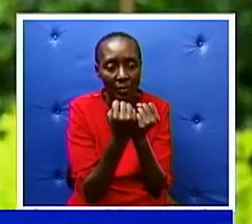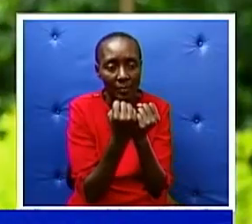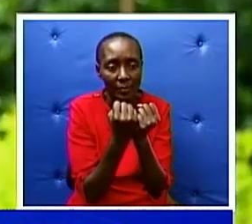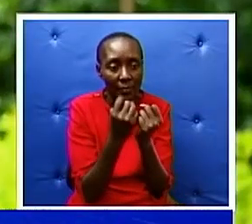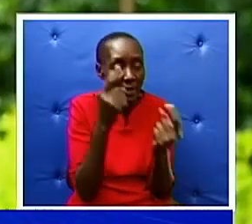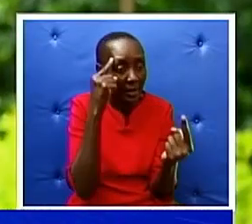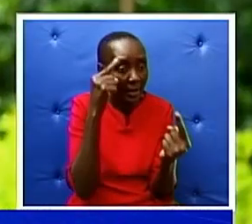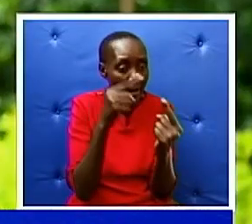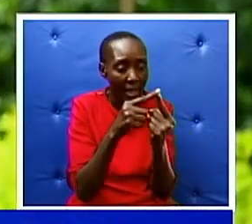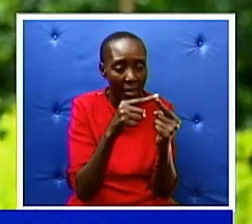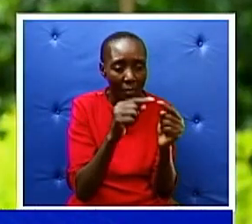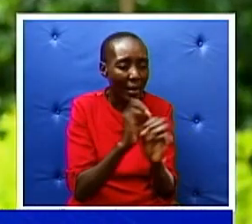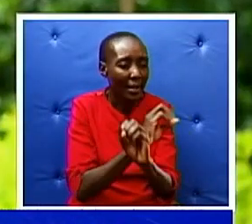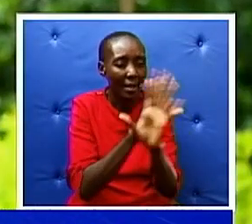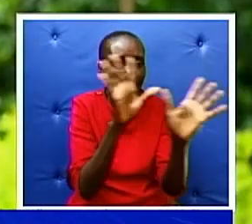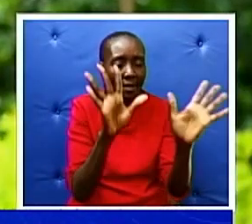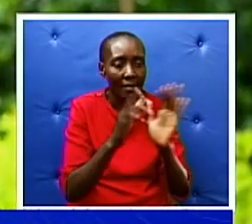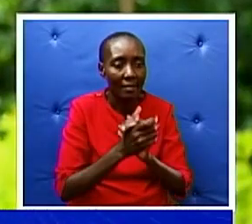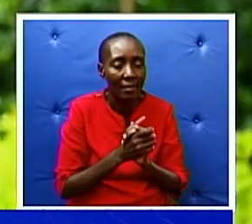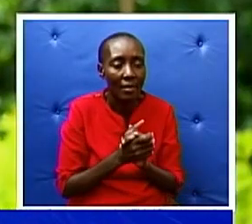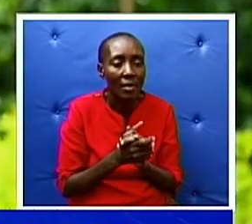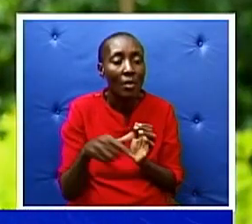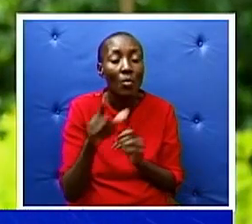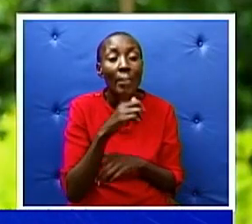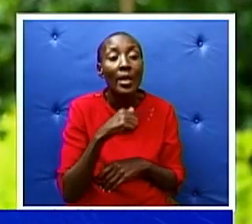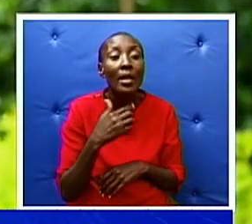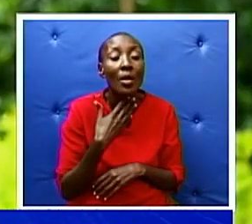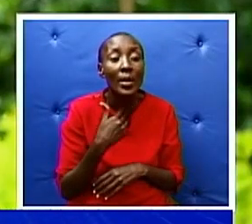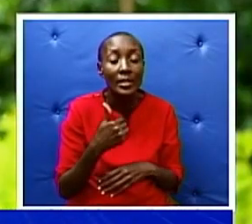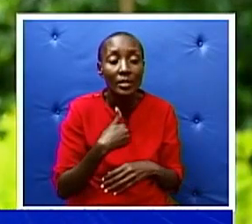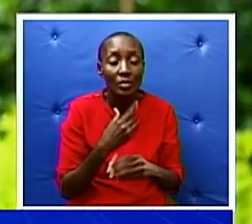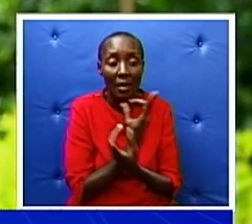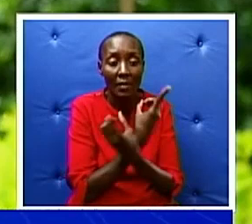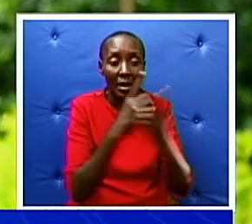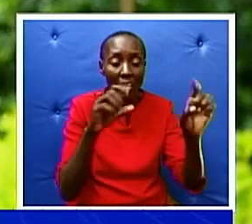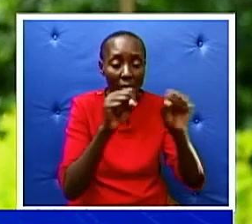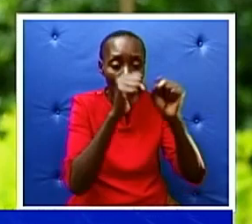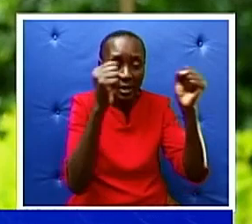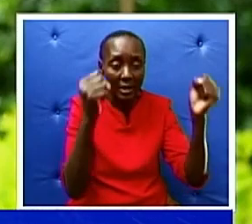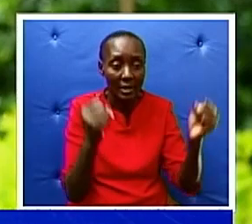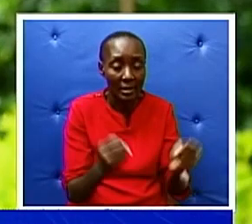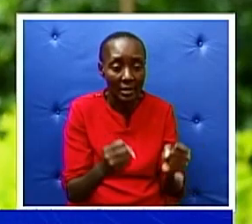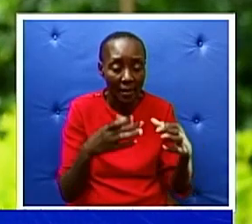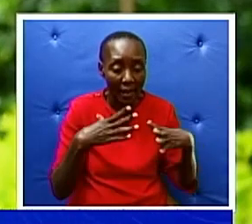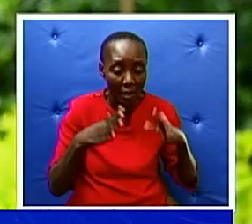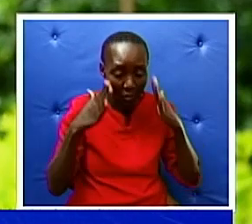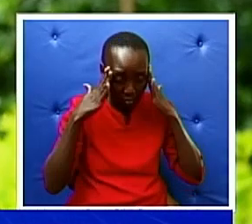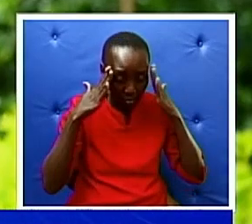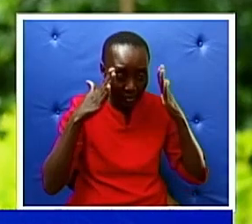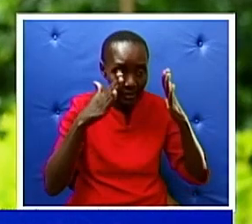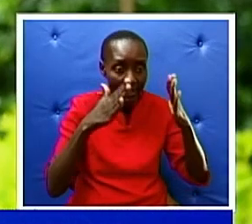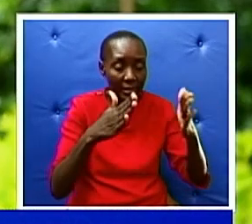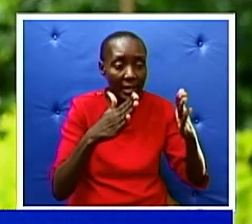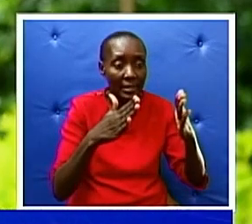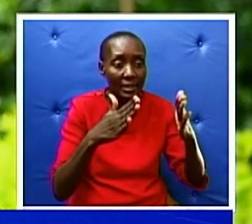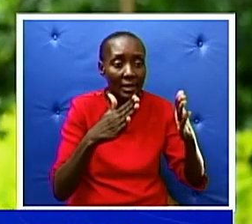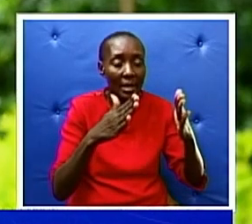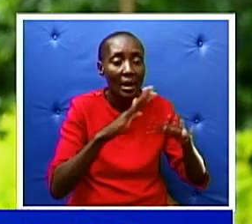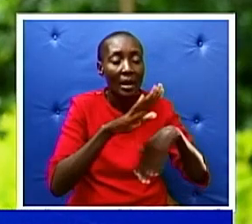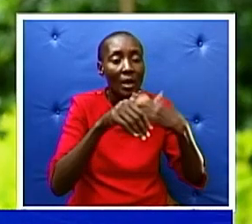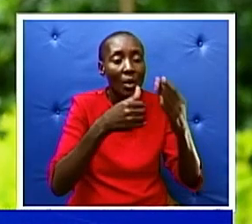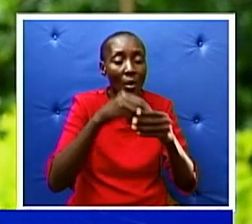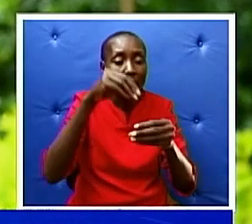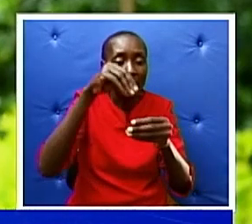goals were clearly set out. We wanted to have a democratic system that is people-centered, that is all-inclusive, that